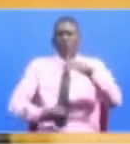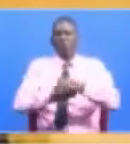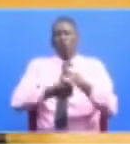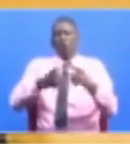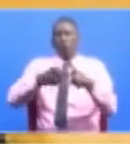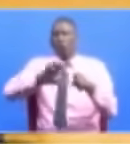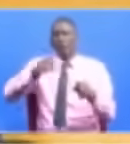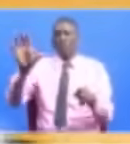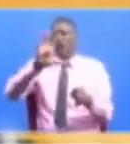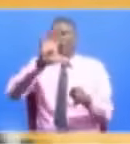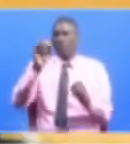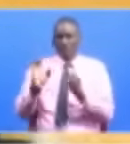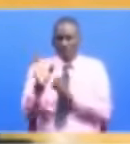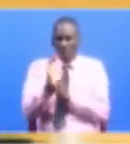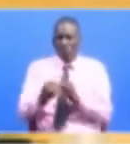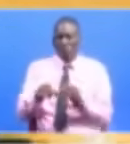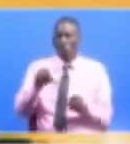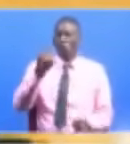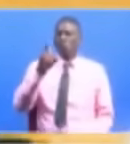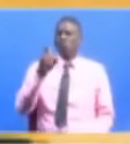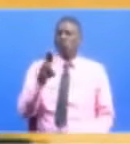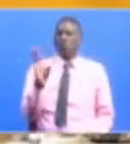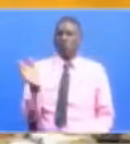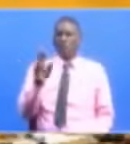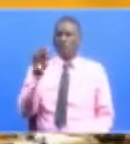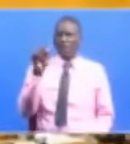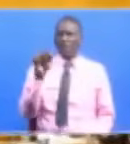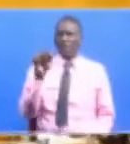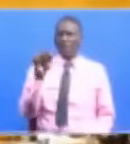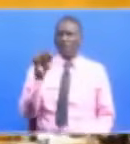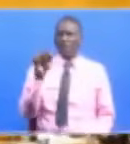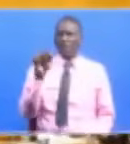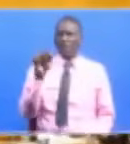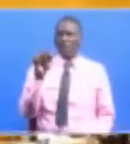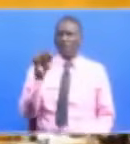African countries. Vincent Odur, NTV.